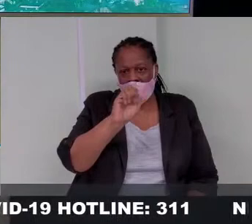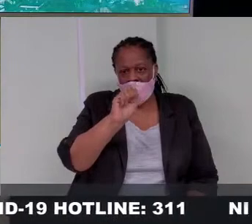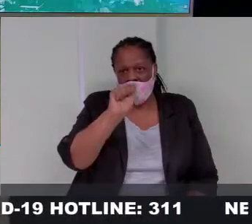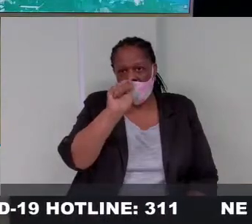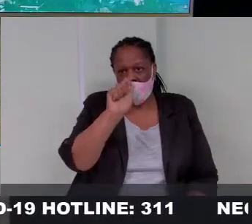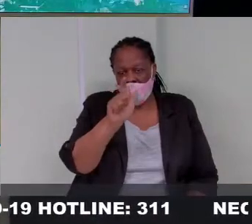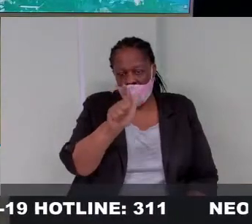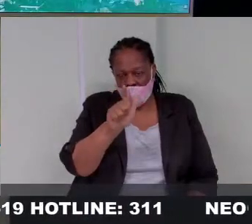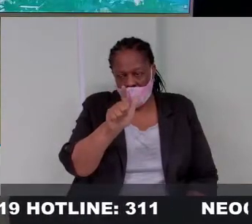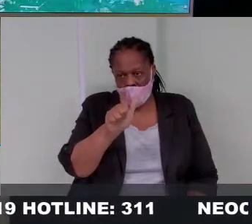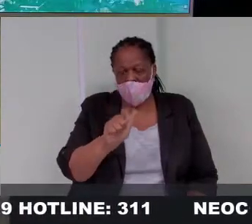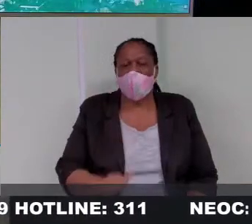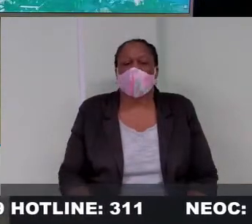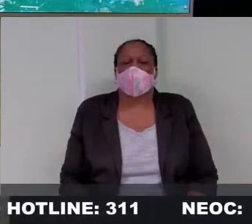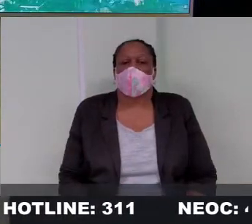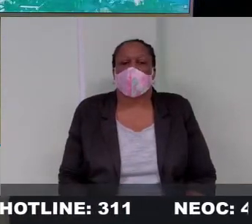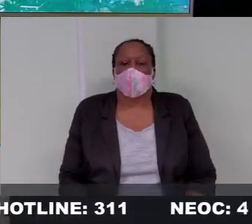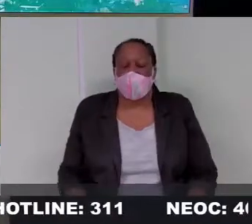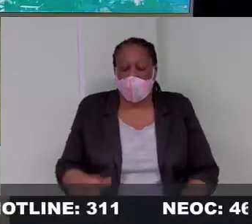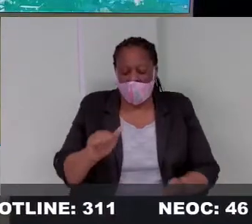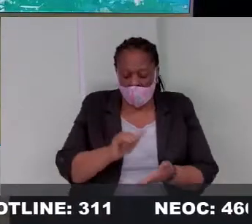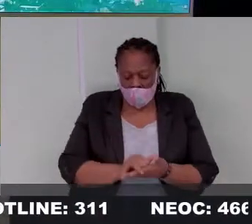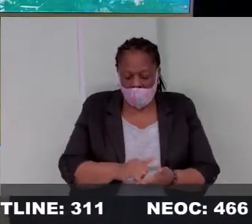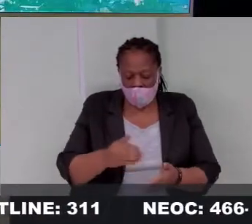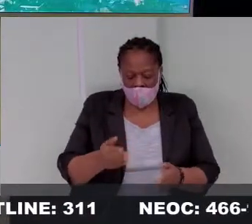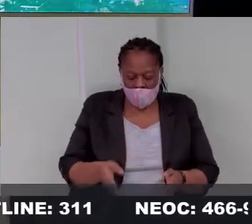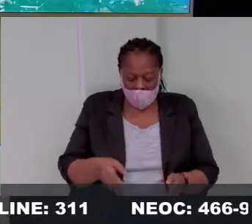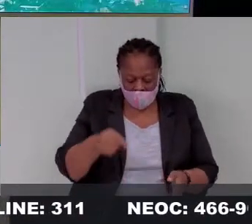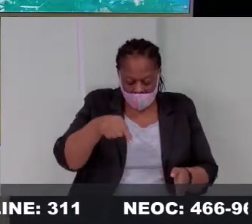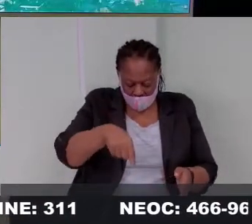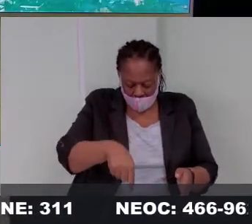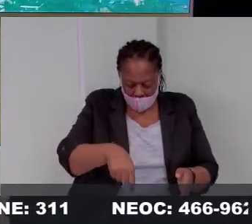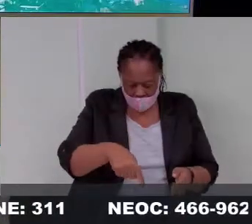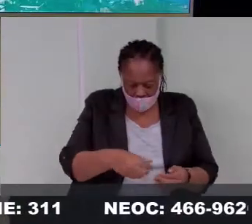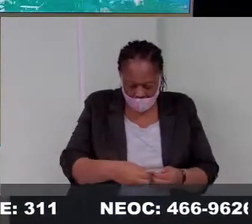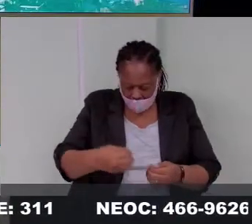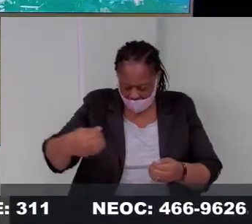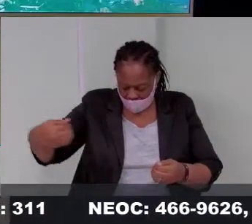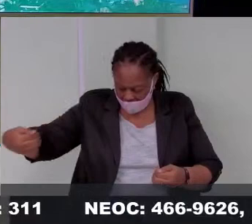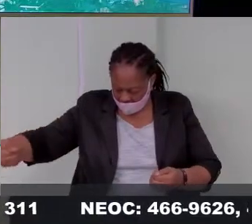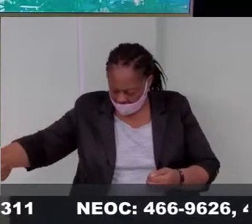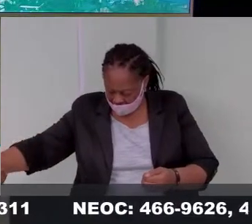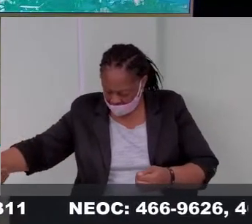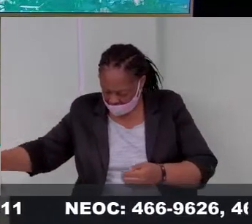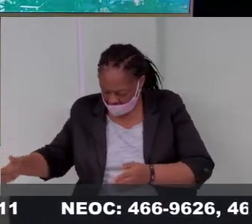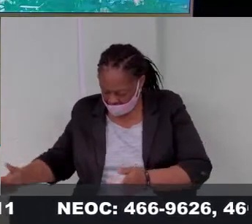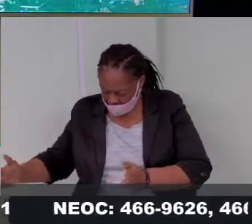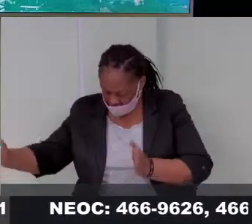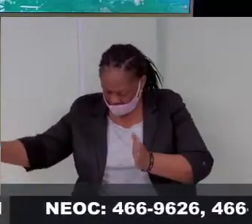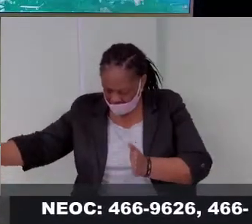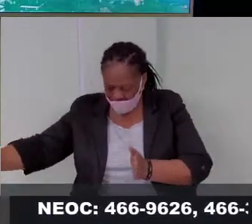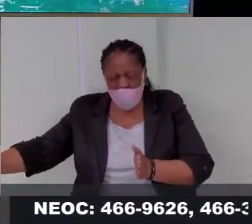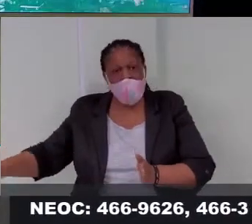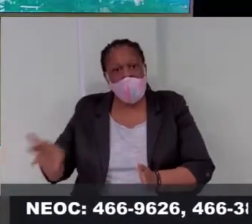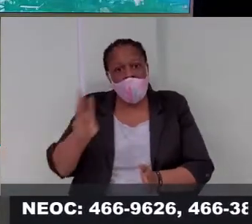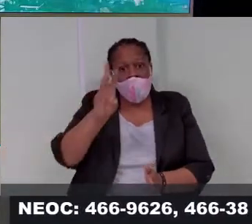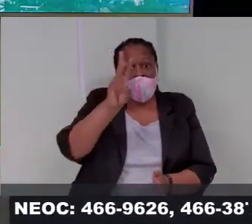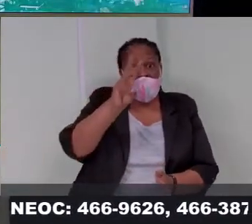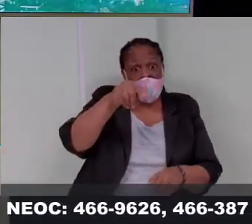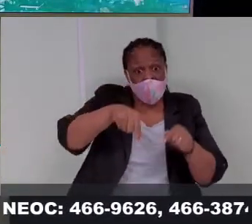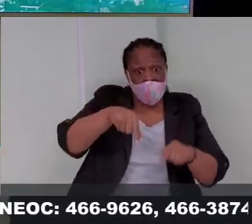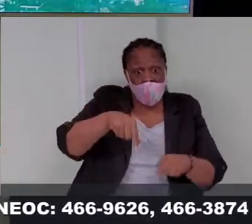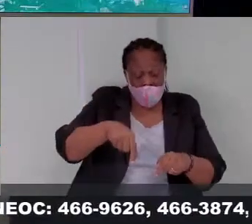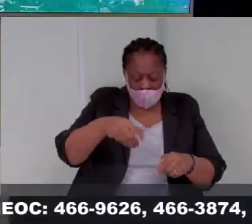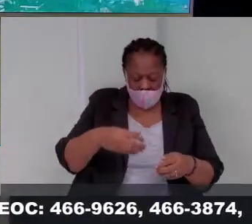distance between point A and point B. And so if we're asking people to physically distance in the context of